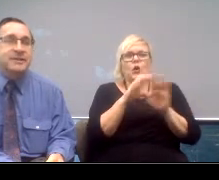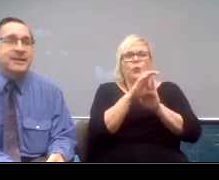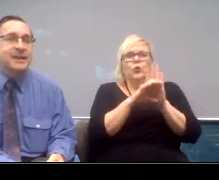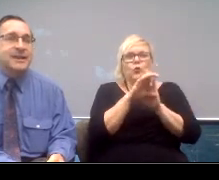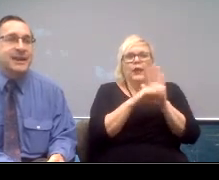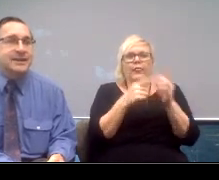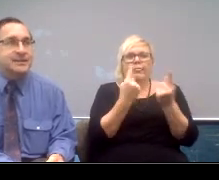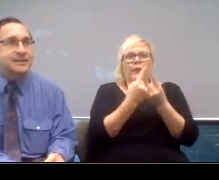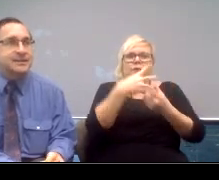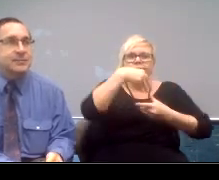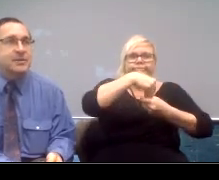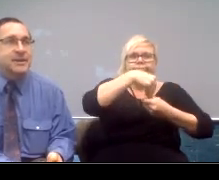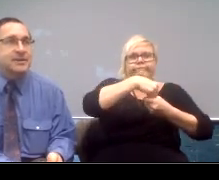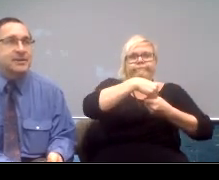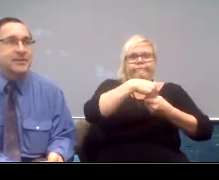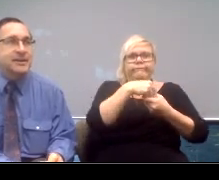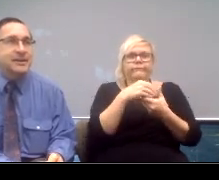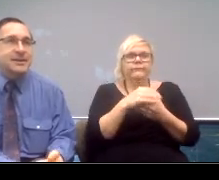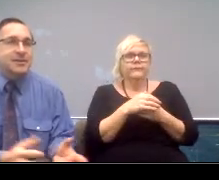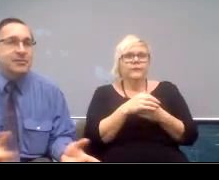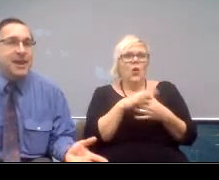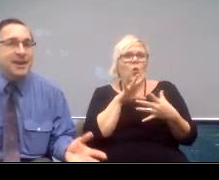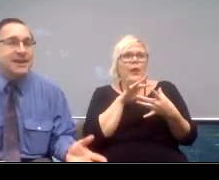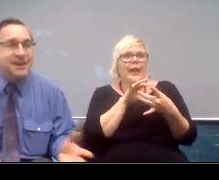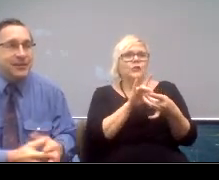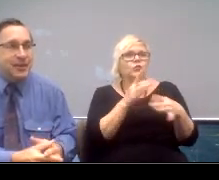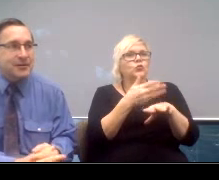technology, and particularly connected computer technology.